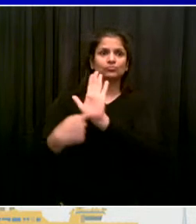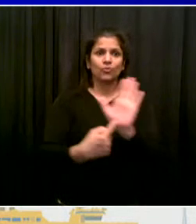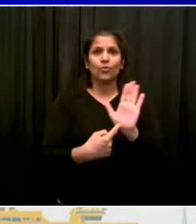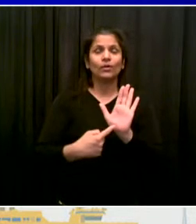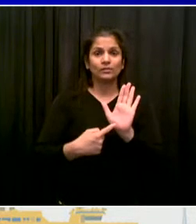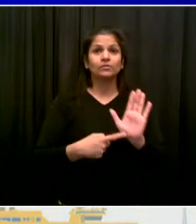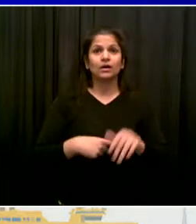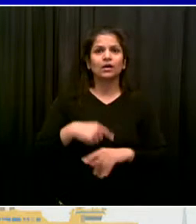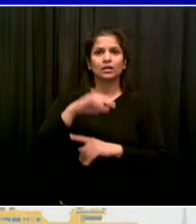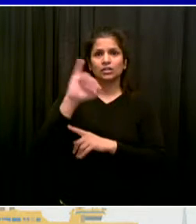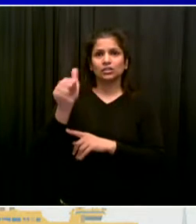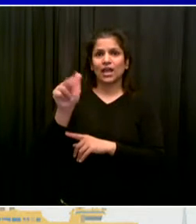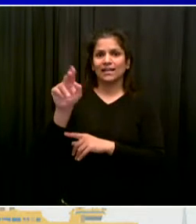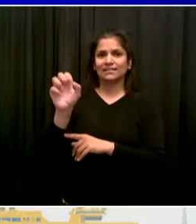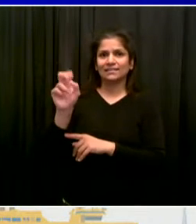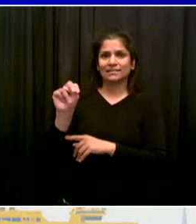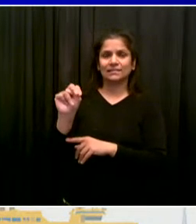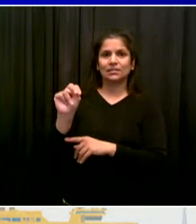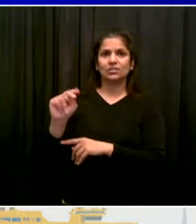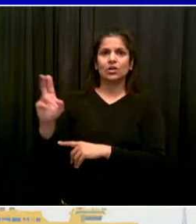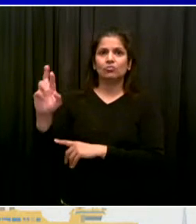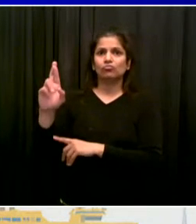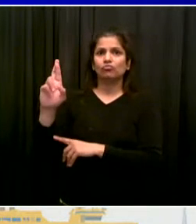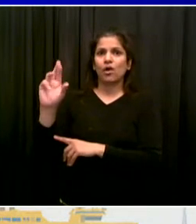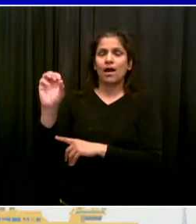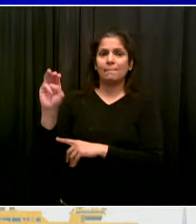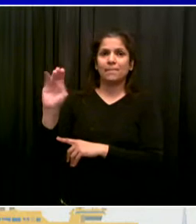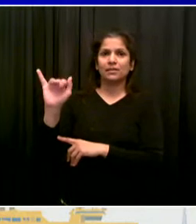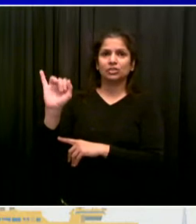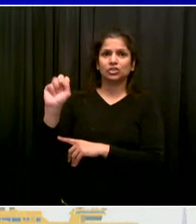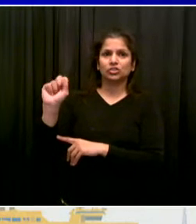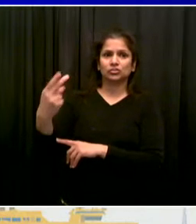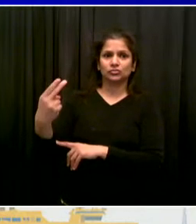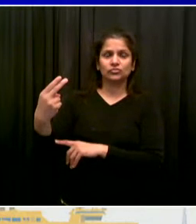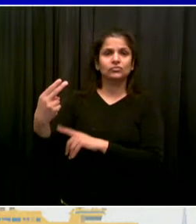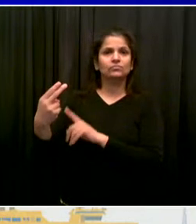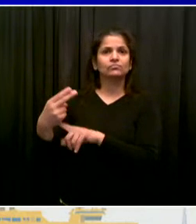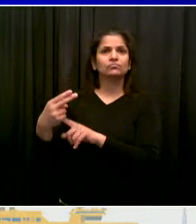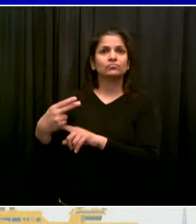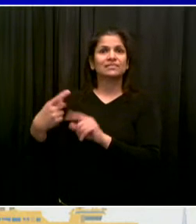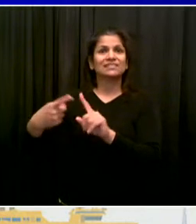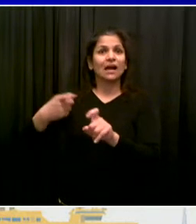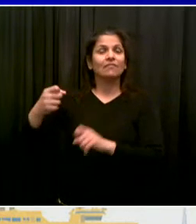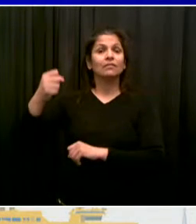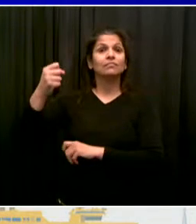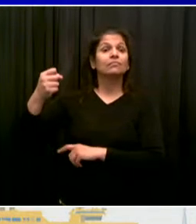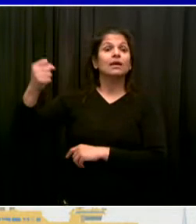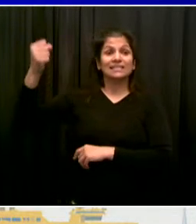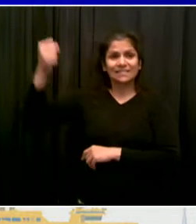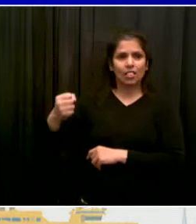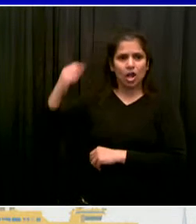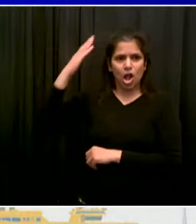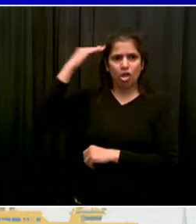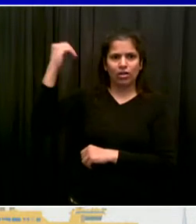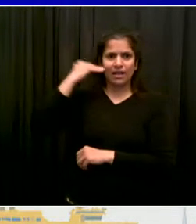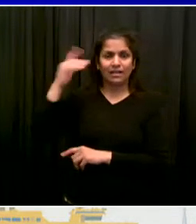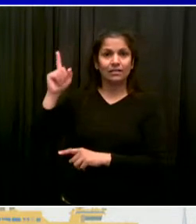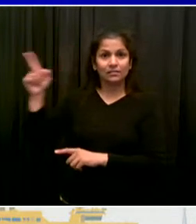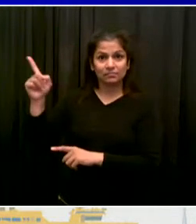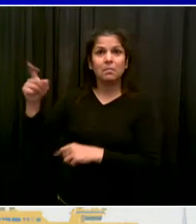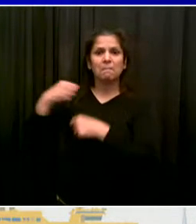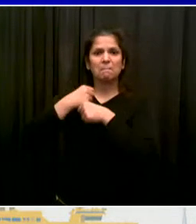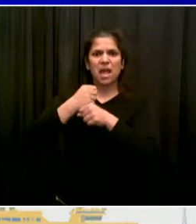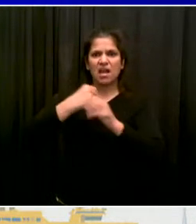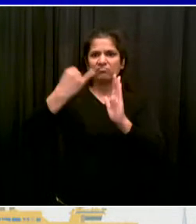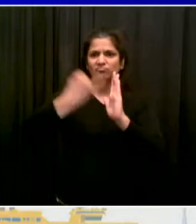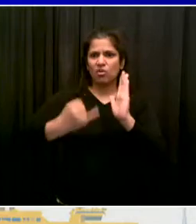Korea, expressing what it means, this crucial part of the New York experience and our identity. So a week to celebrate